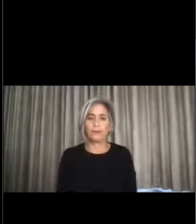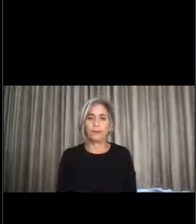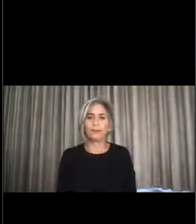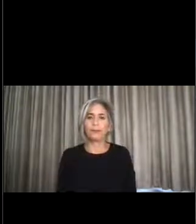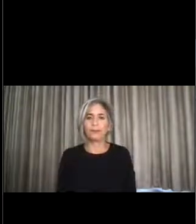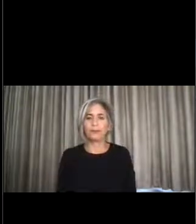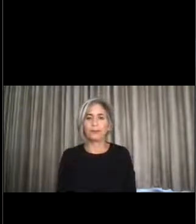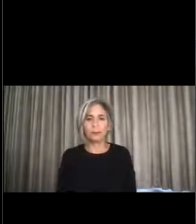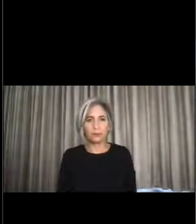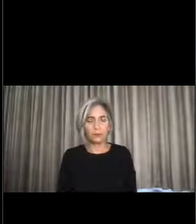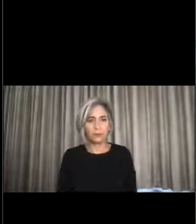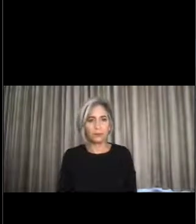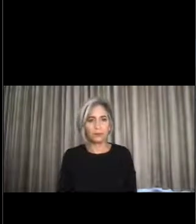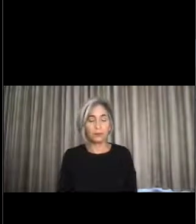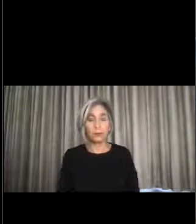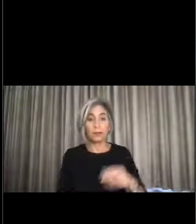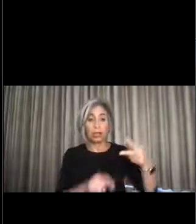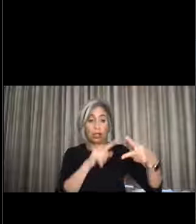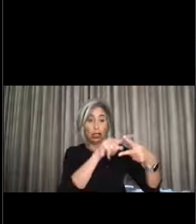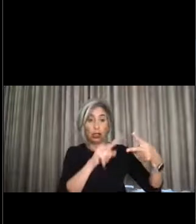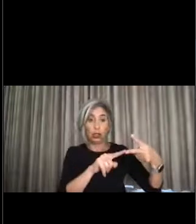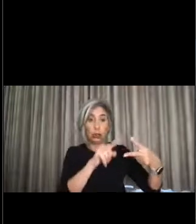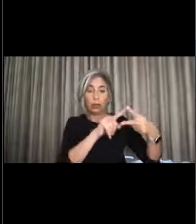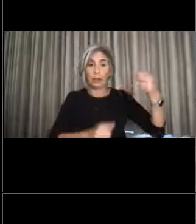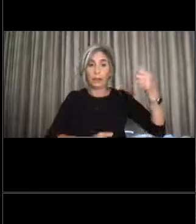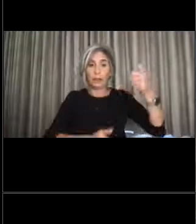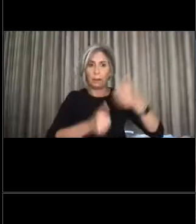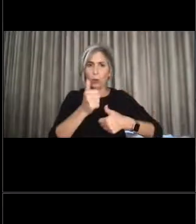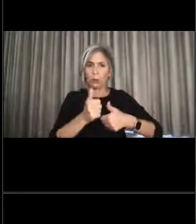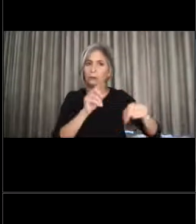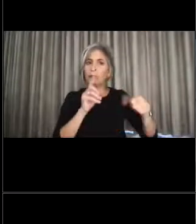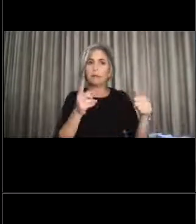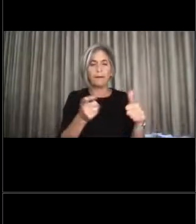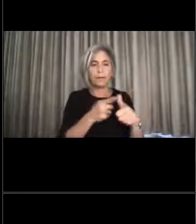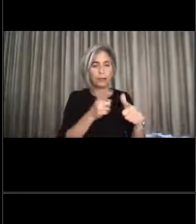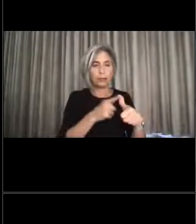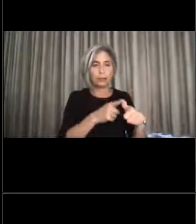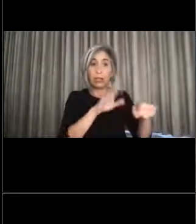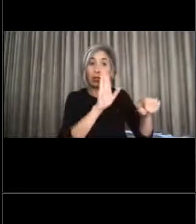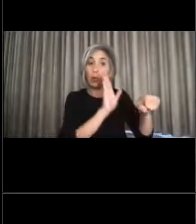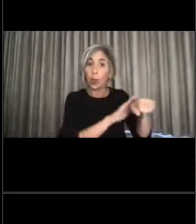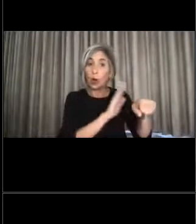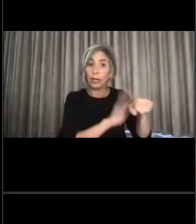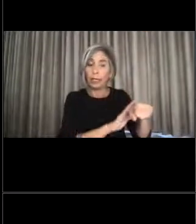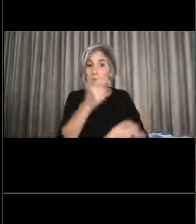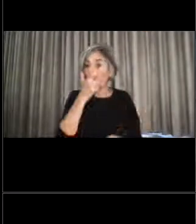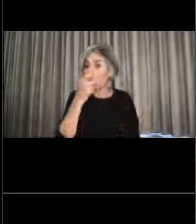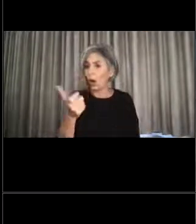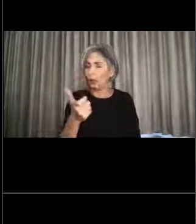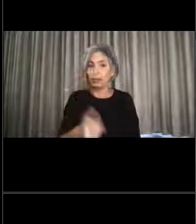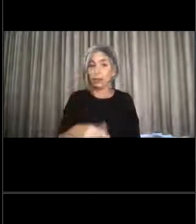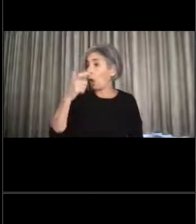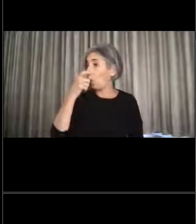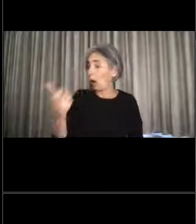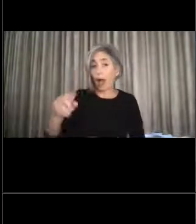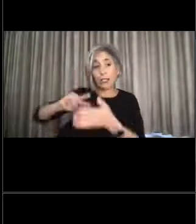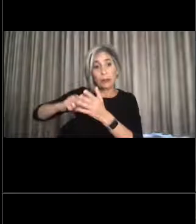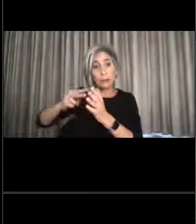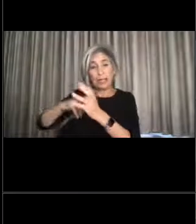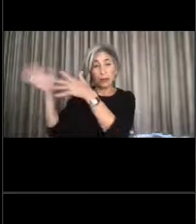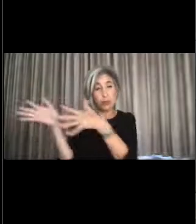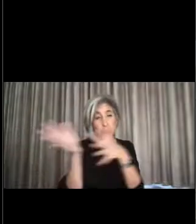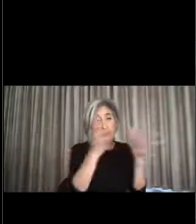Let's split the two things we talk about the most: watches and warnings. A watch is an announcement that sustained winds are possible within the